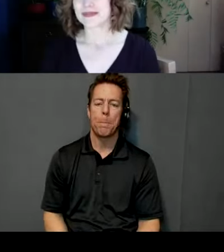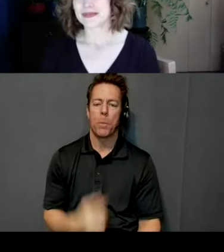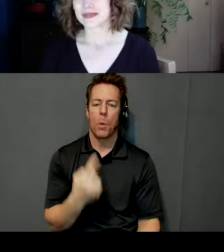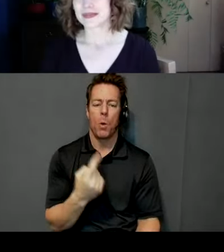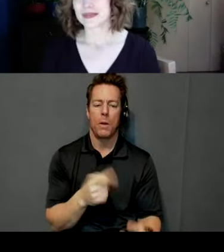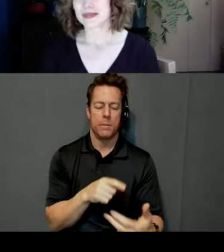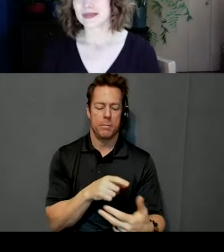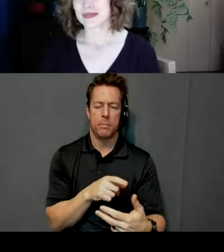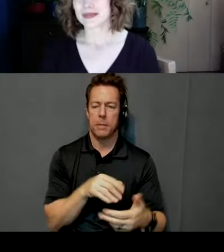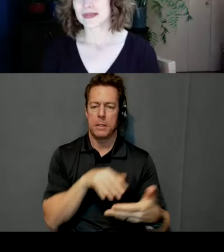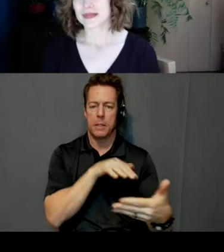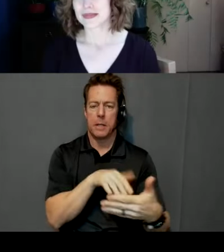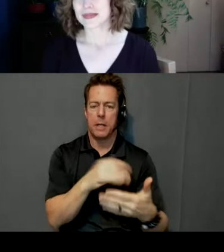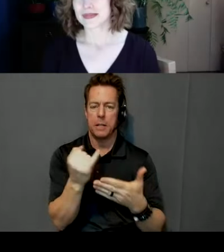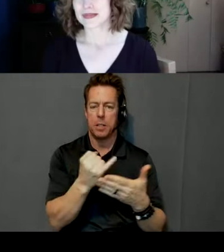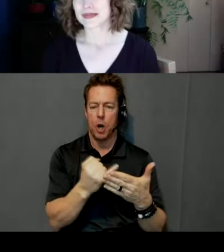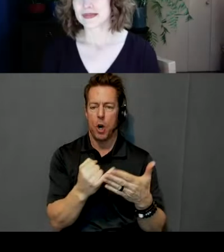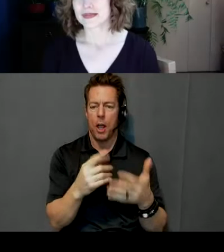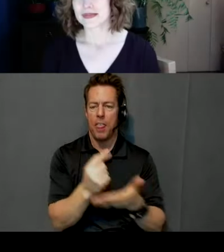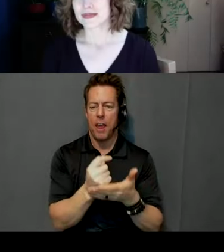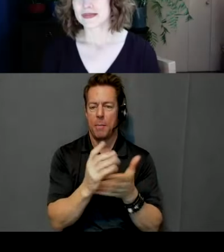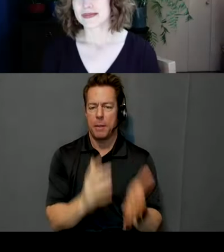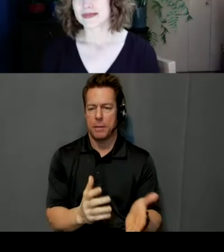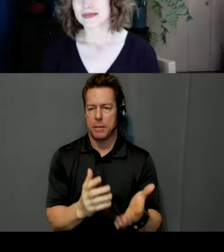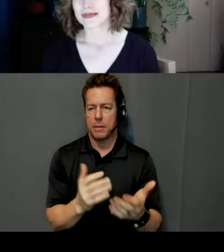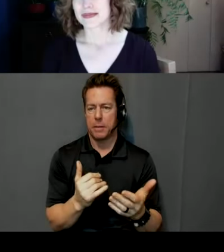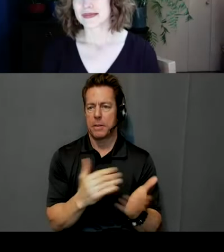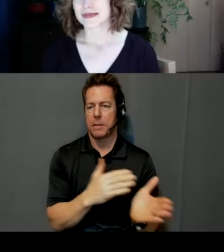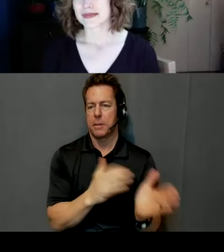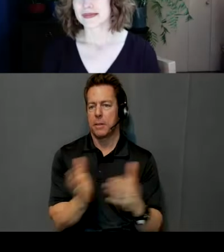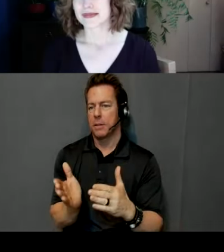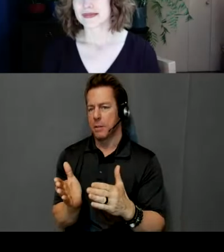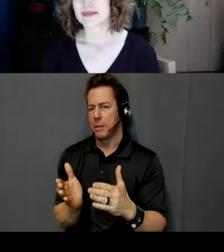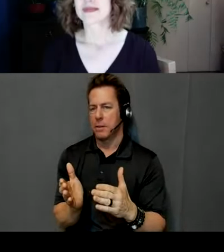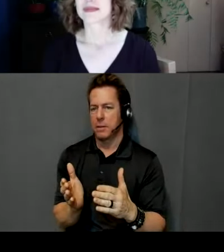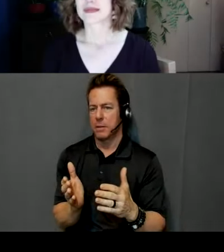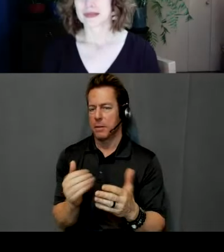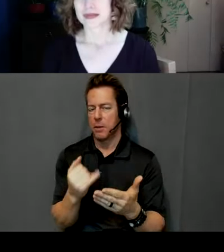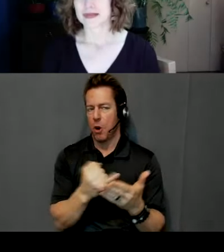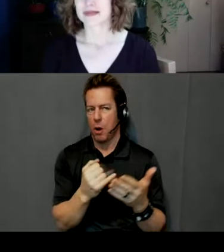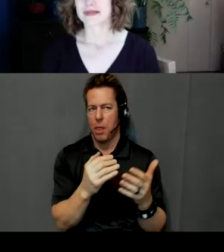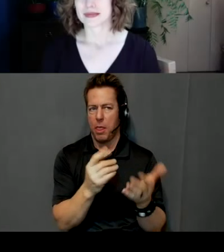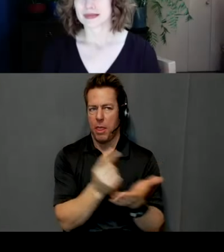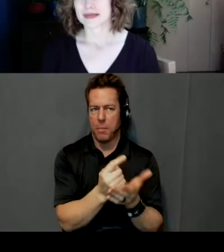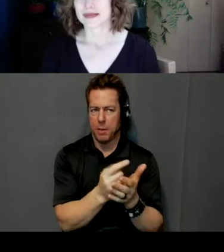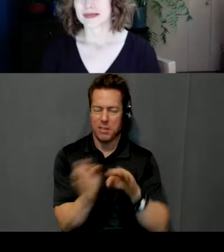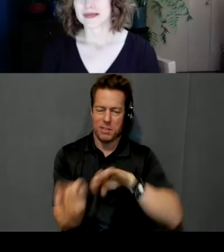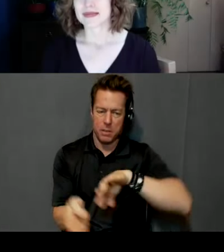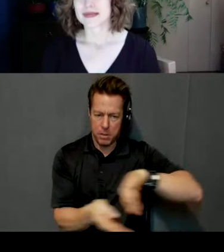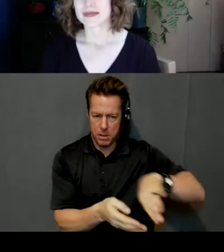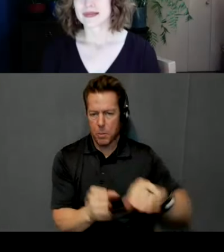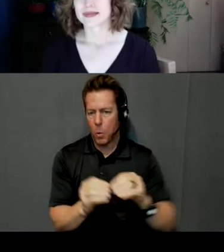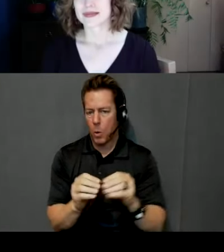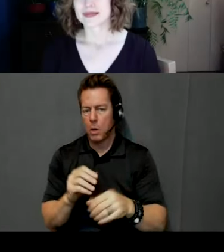studied as an art therapist, but now she's veering more away from art therapy and doing more